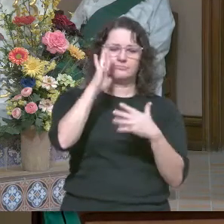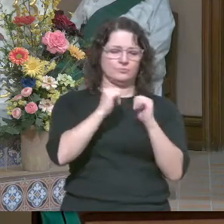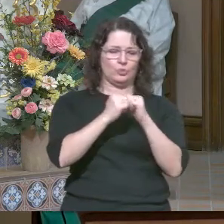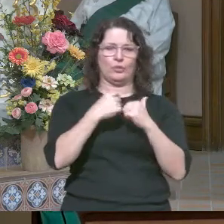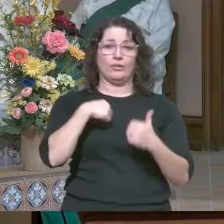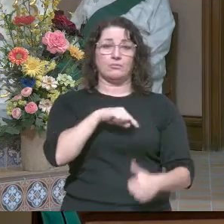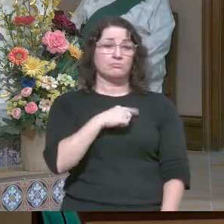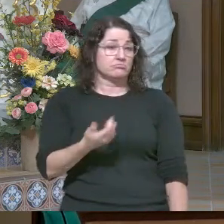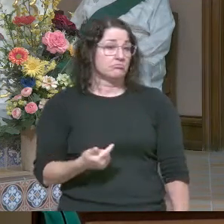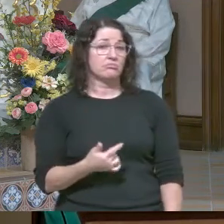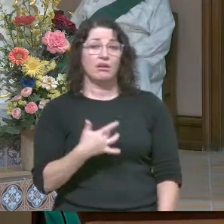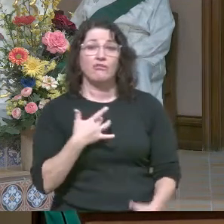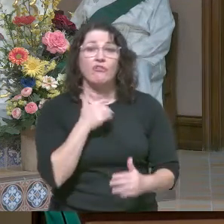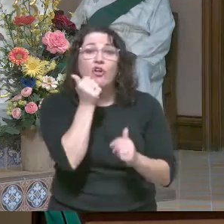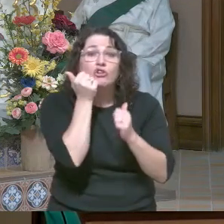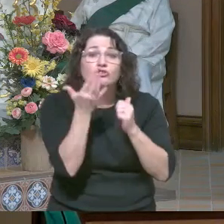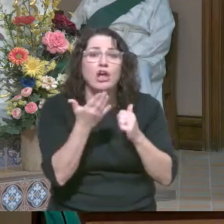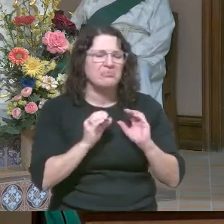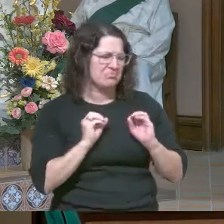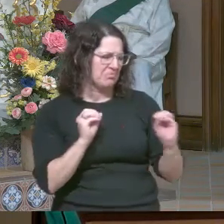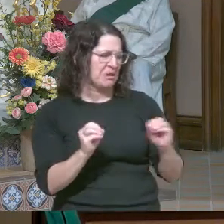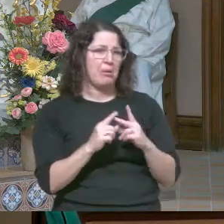Therefore, I am not disgraced.